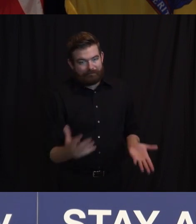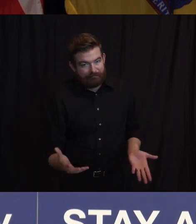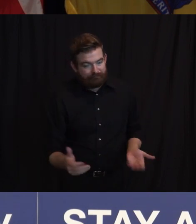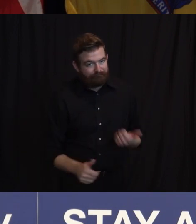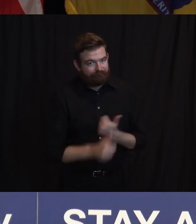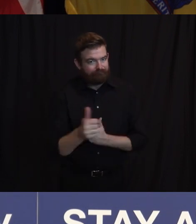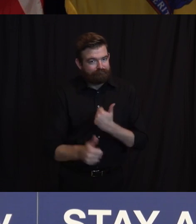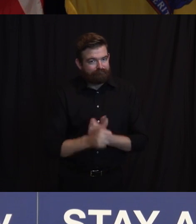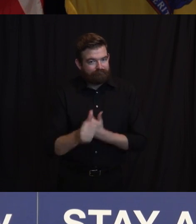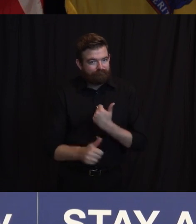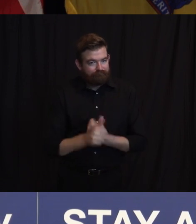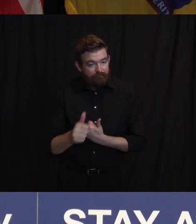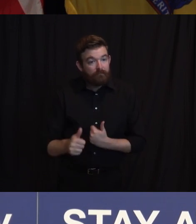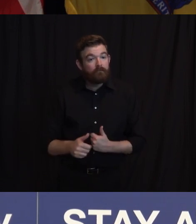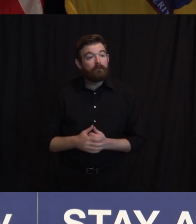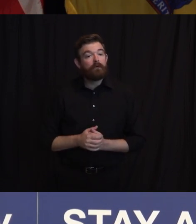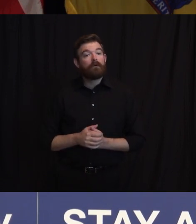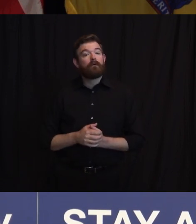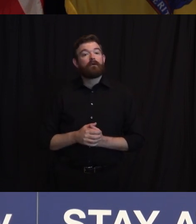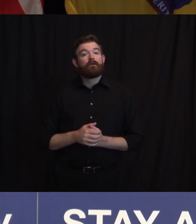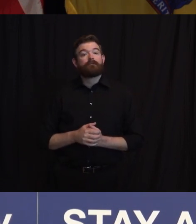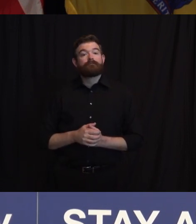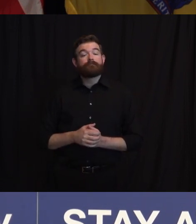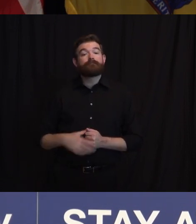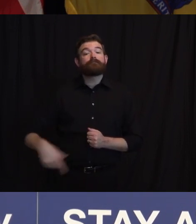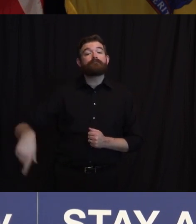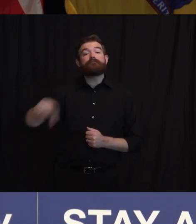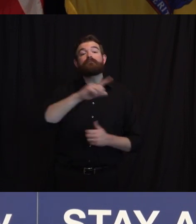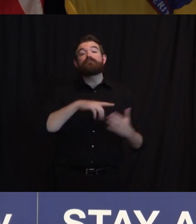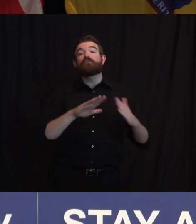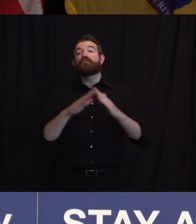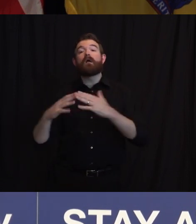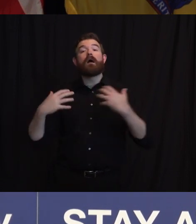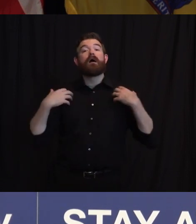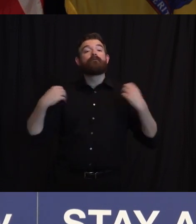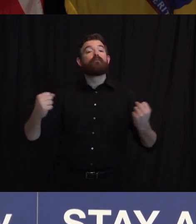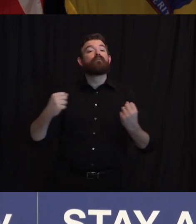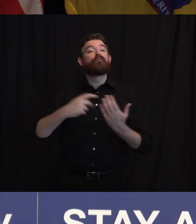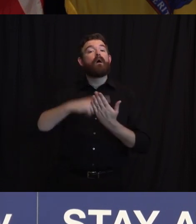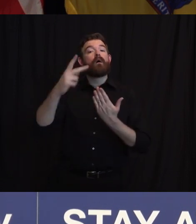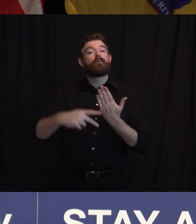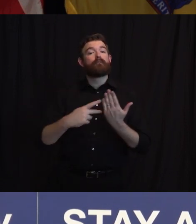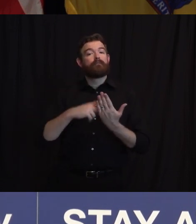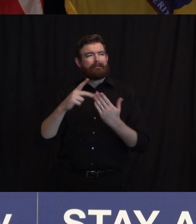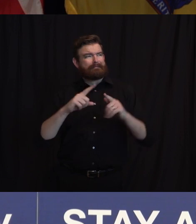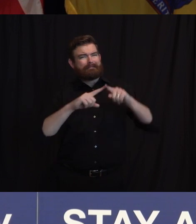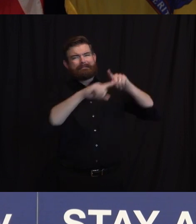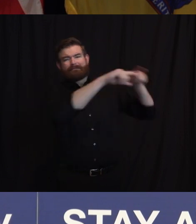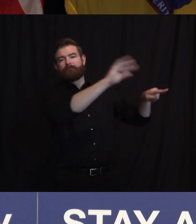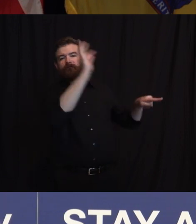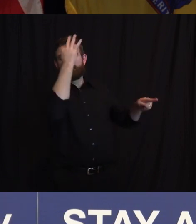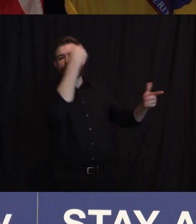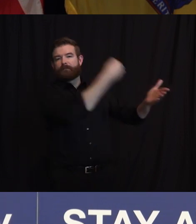investments depend on census-driven indicators to determine which areas are underserved.